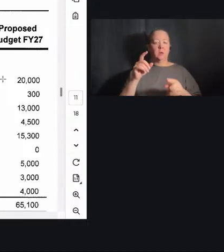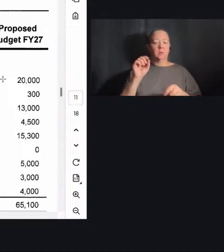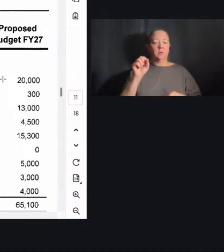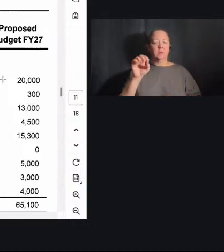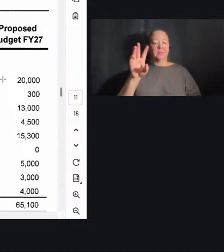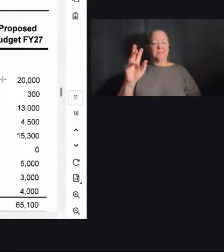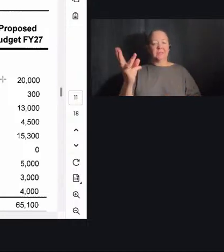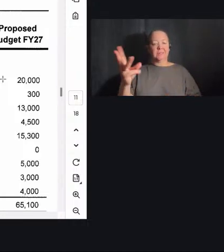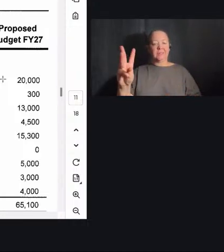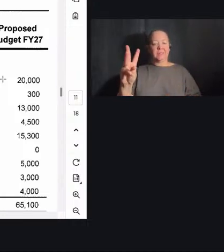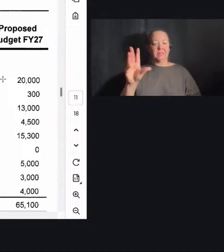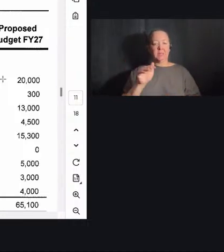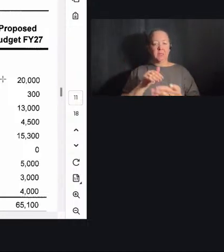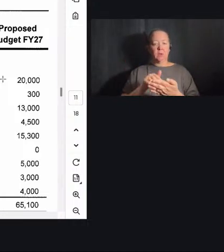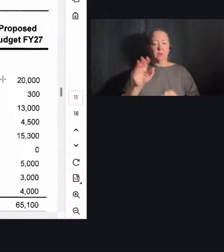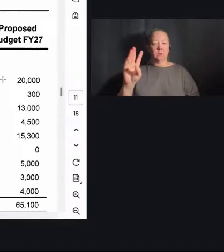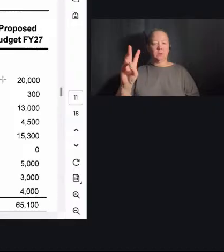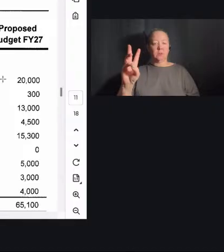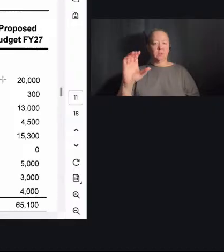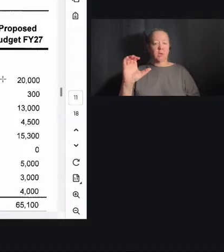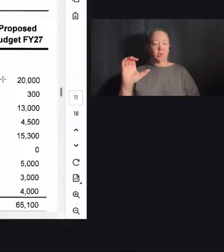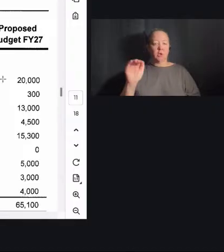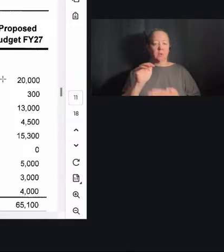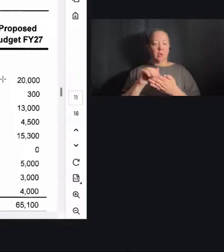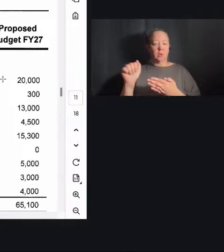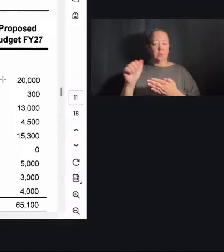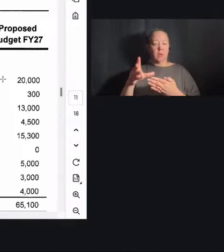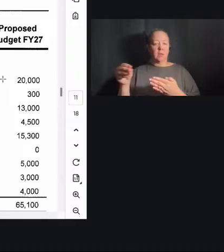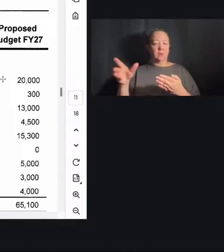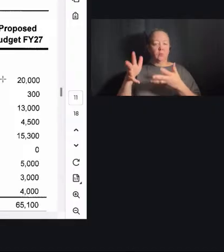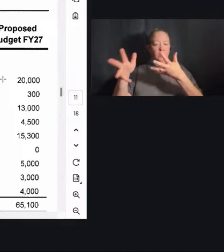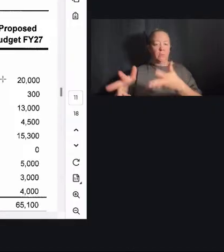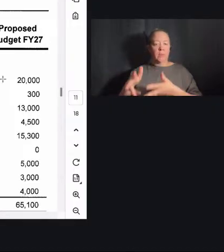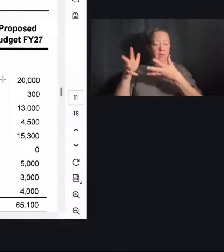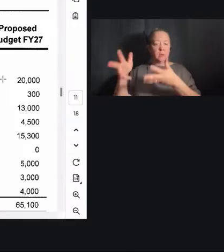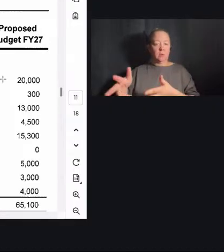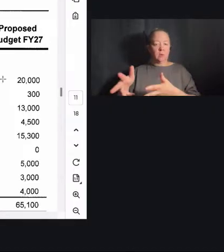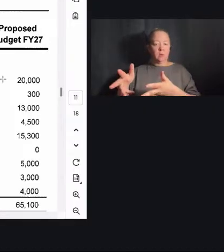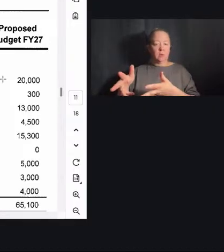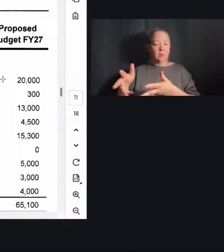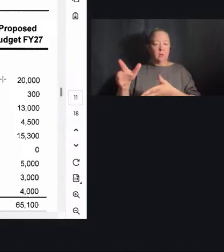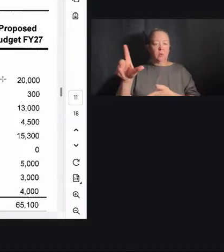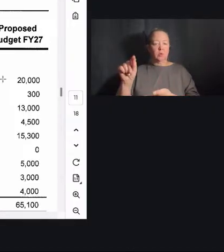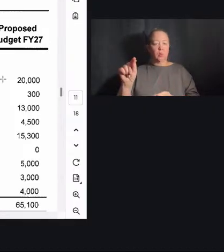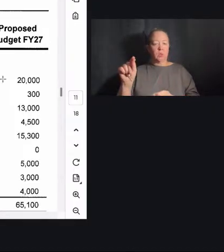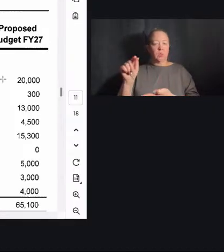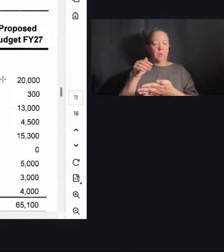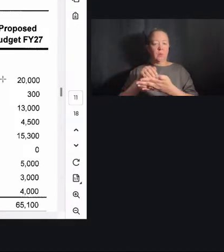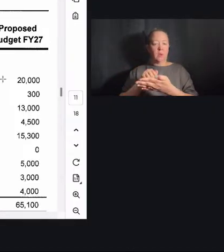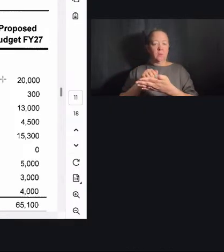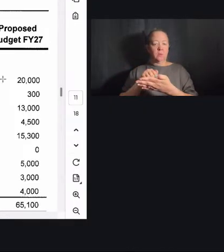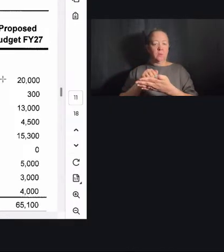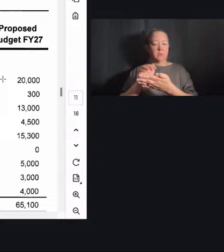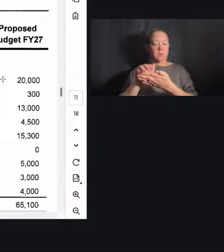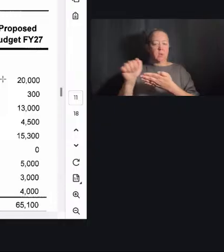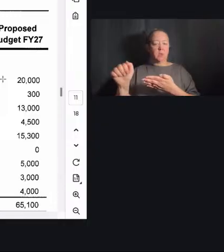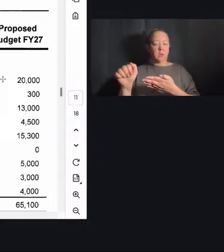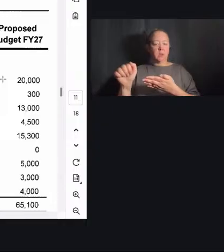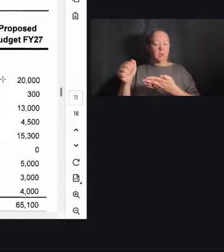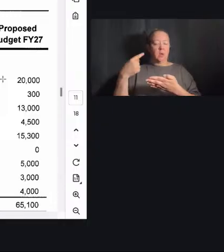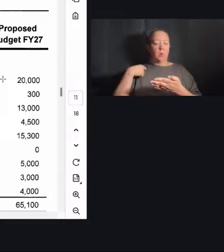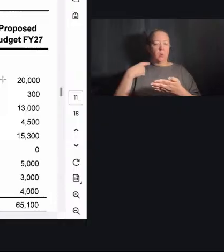$16,600. And the remainder of that $20,000 we intend on spending